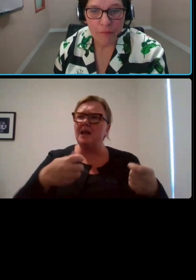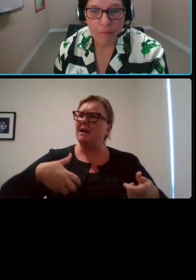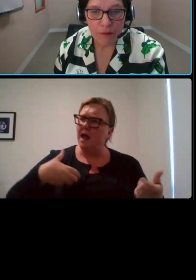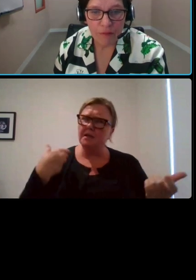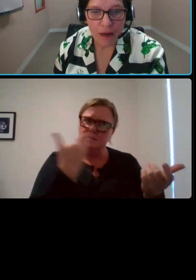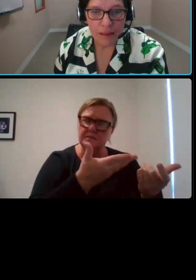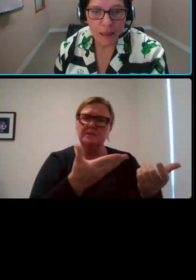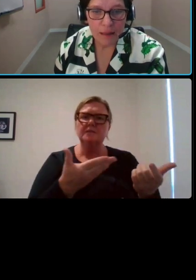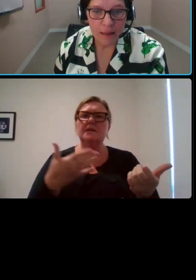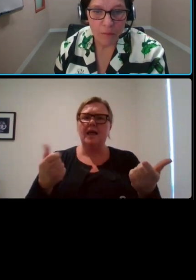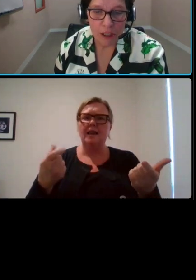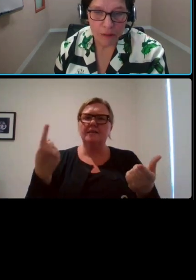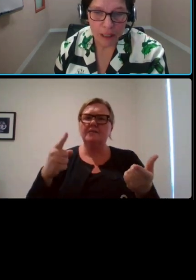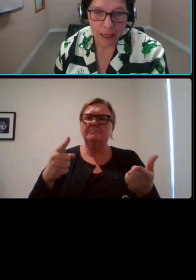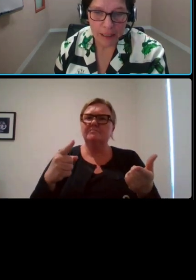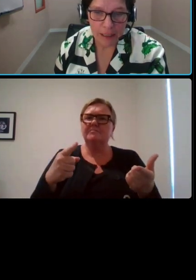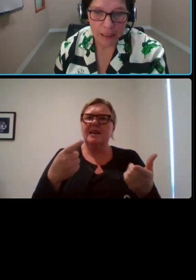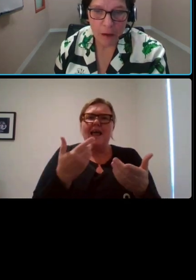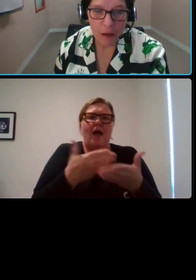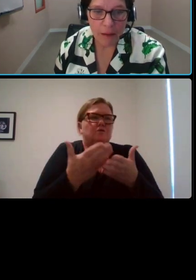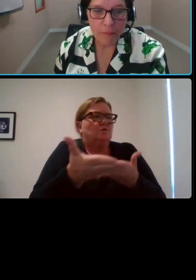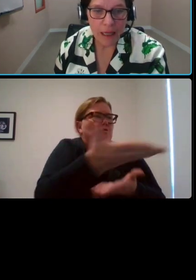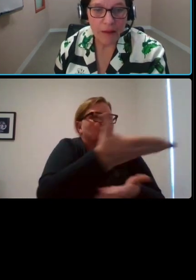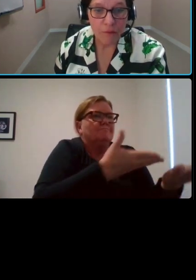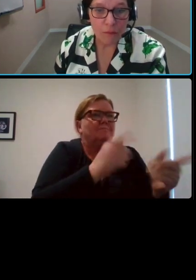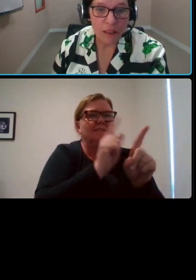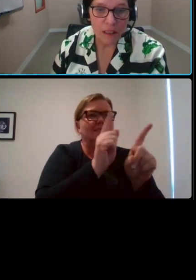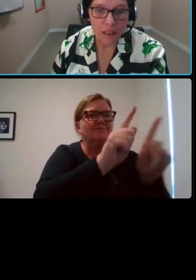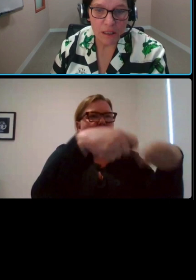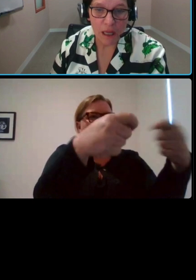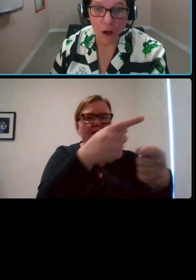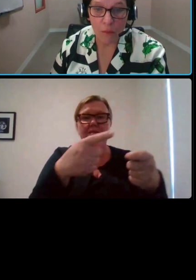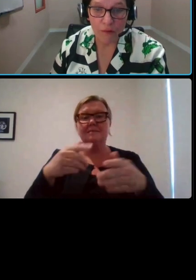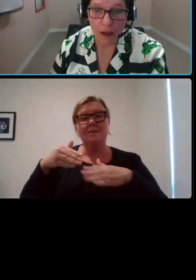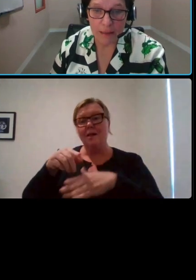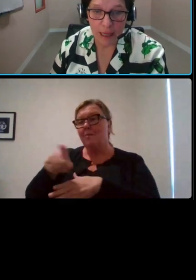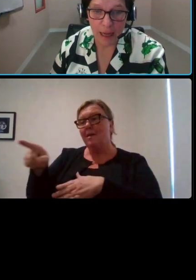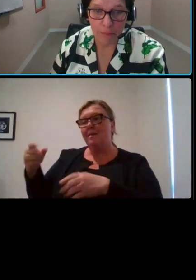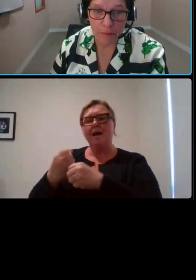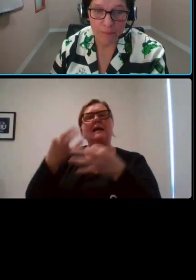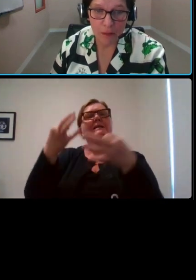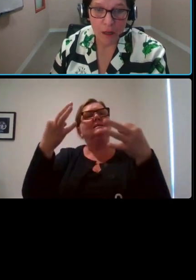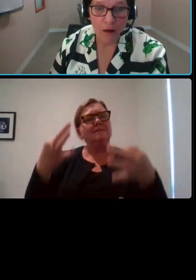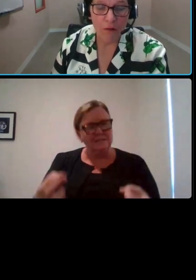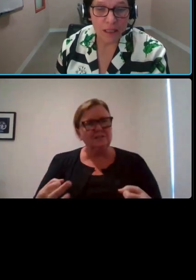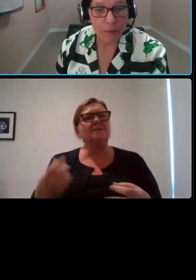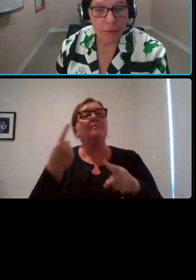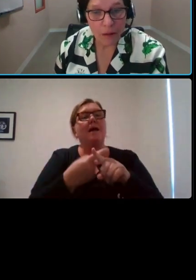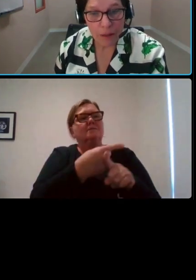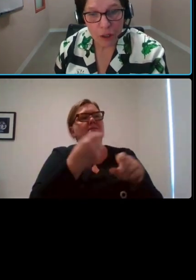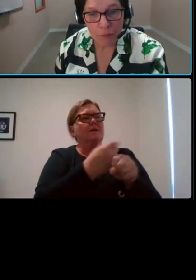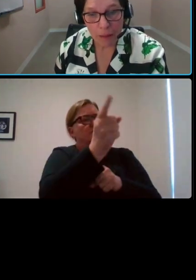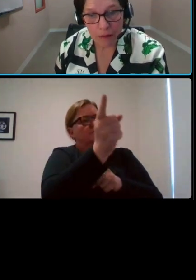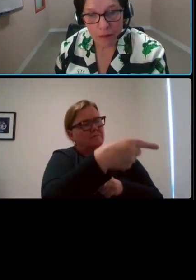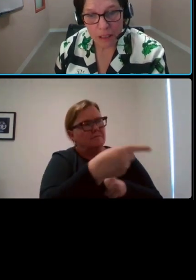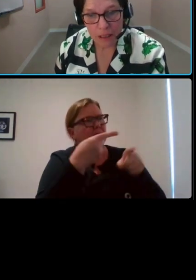and providers that they wish to engage. It will help them make informed decisions and hold providers accountable. For example, there will